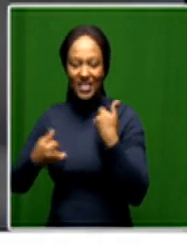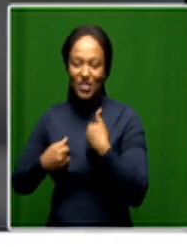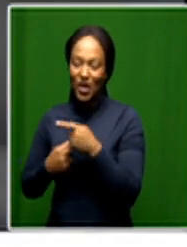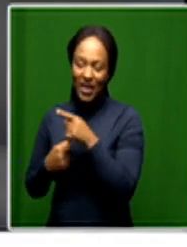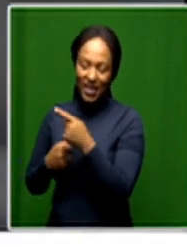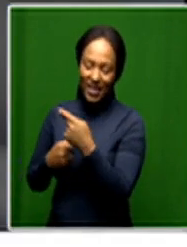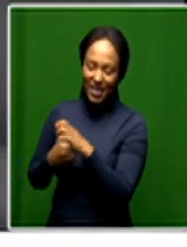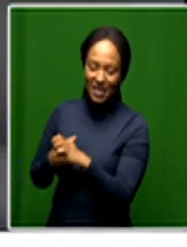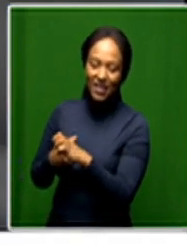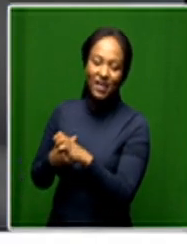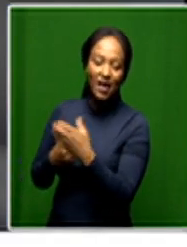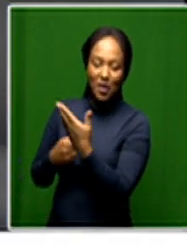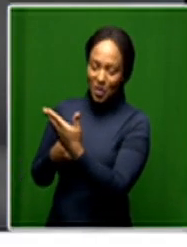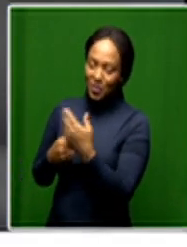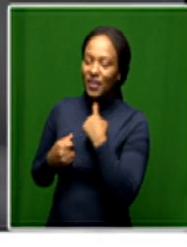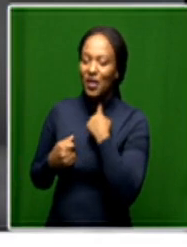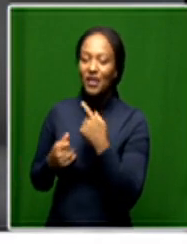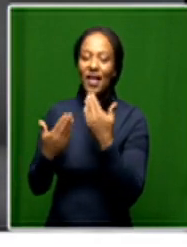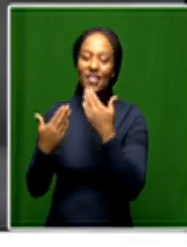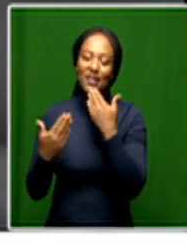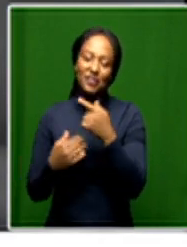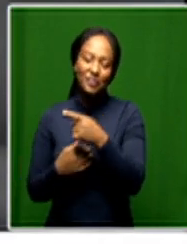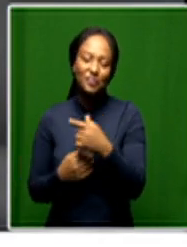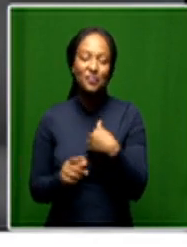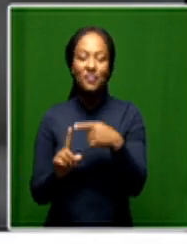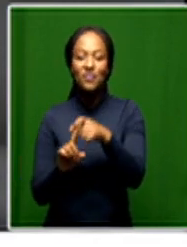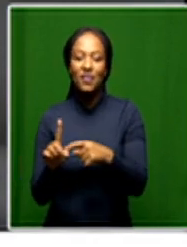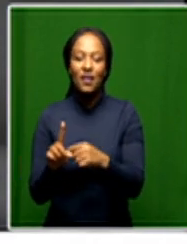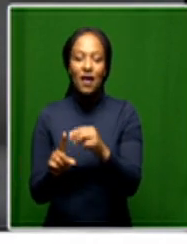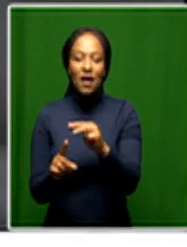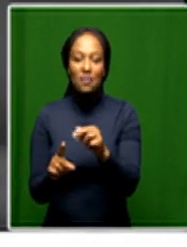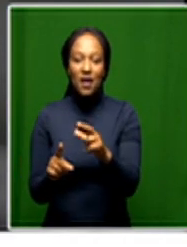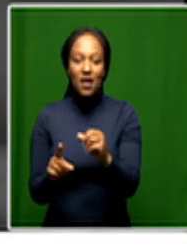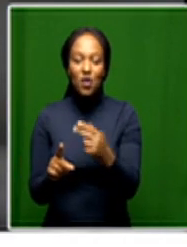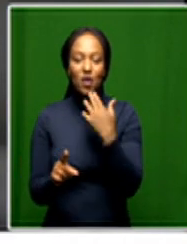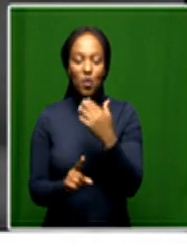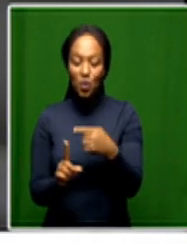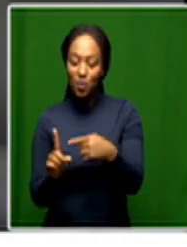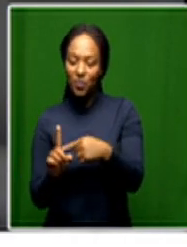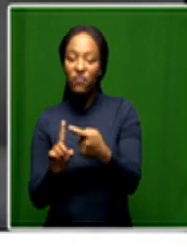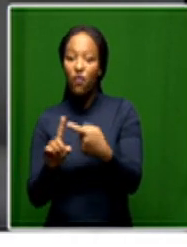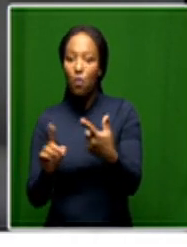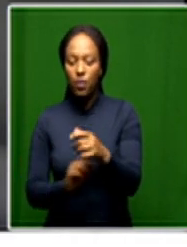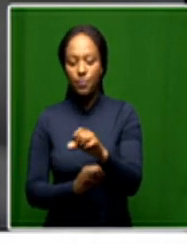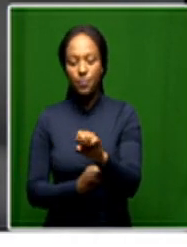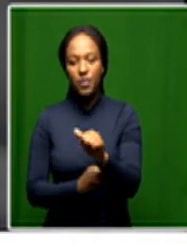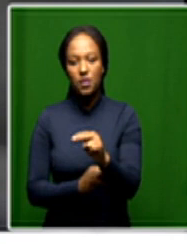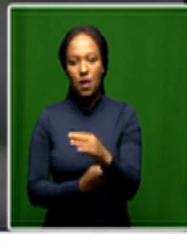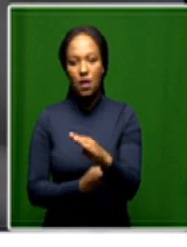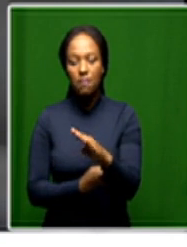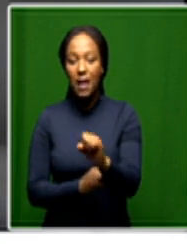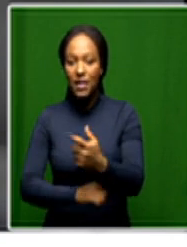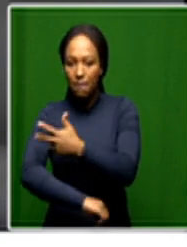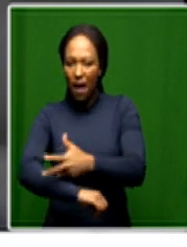him. Marion, thanks for being with us. Marion Vermeulen from the SANBS talking to us about a study which indicates